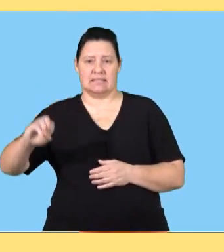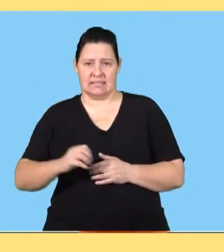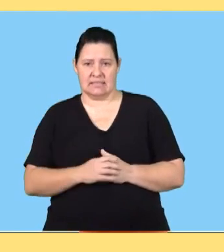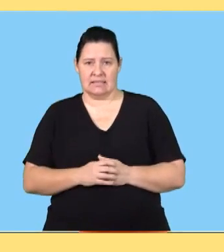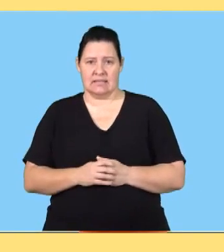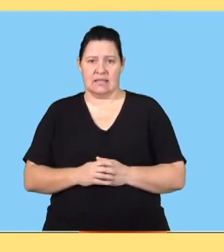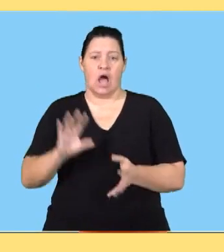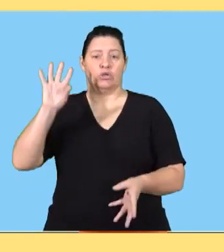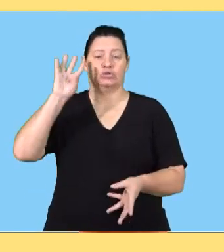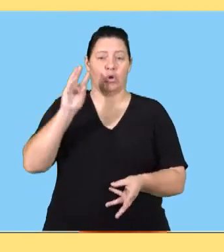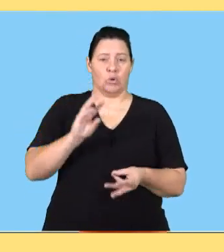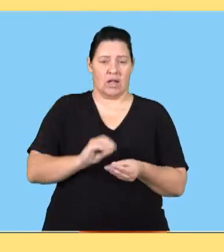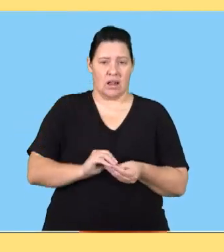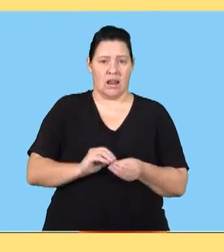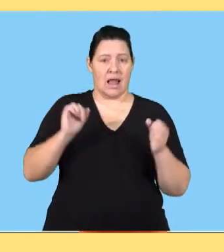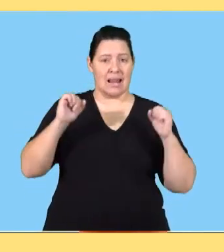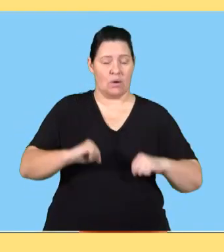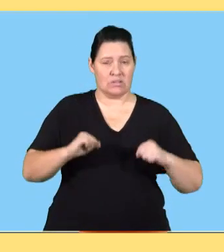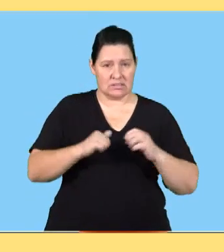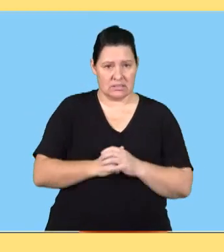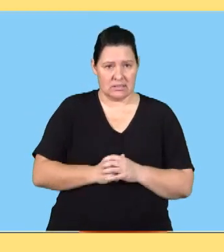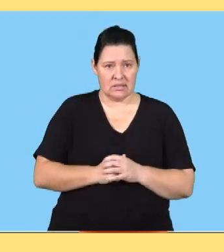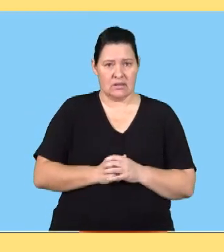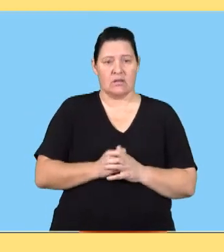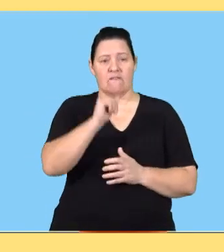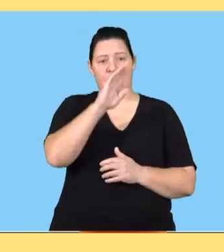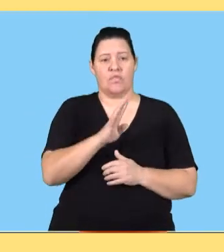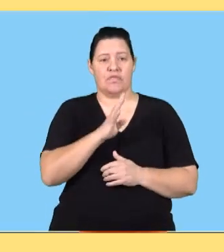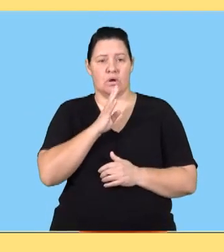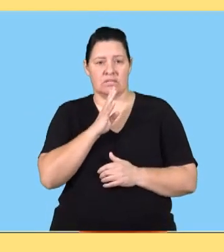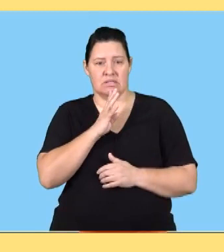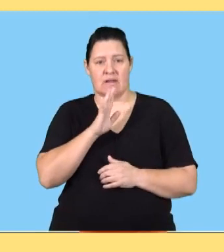35,760. And the total of allowances, which is